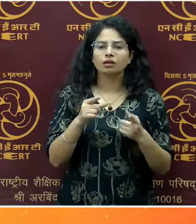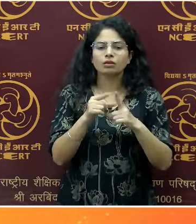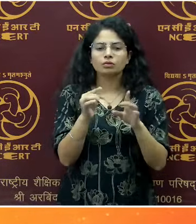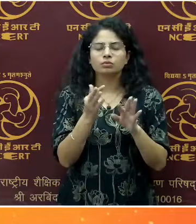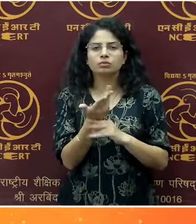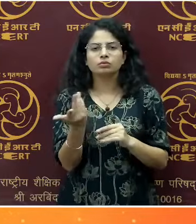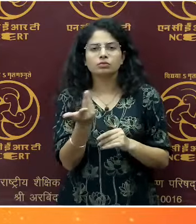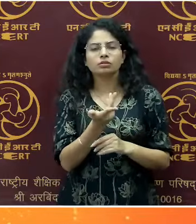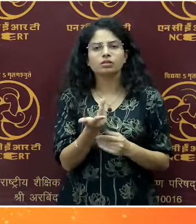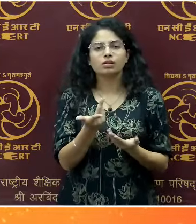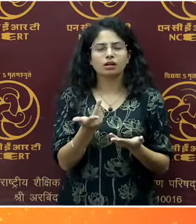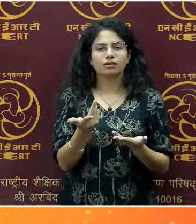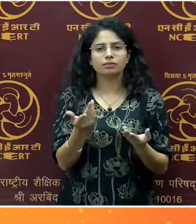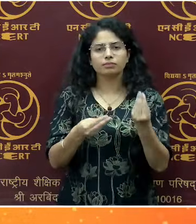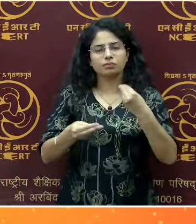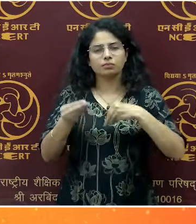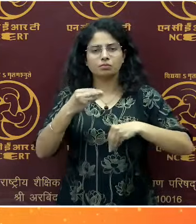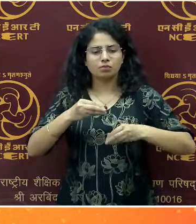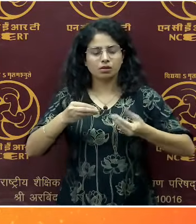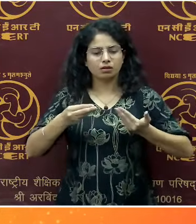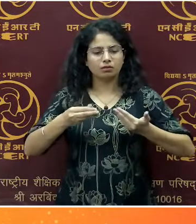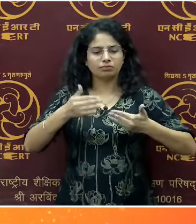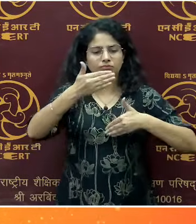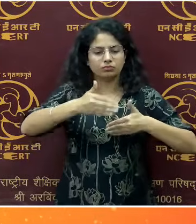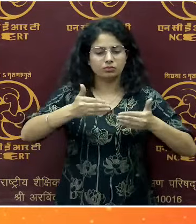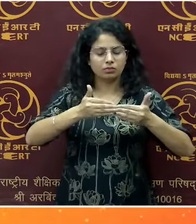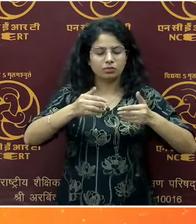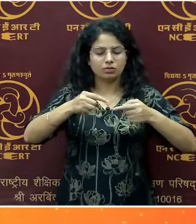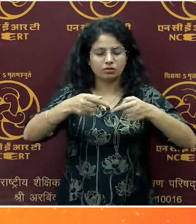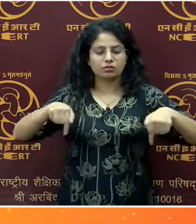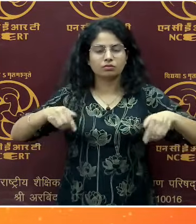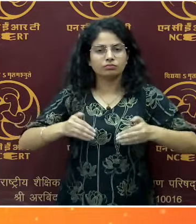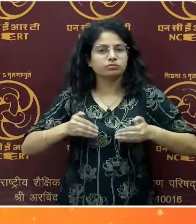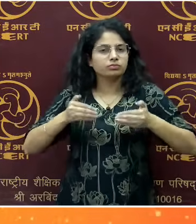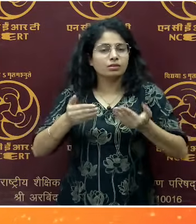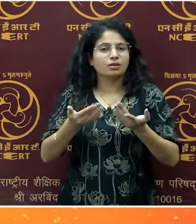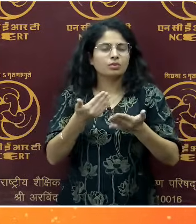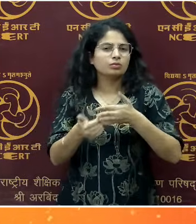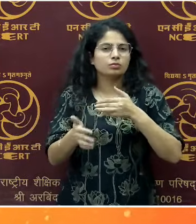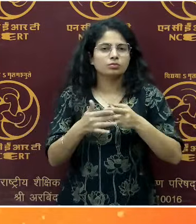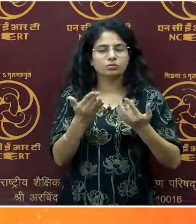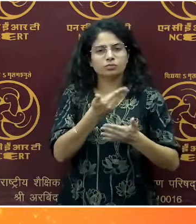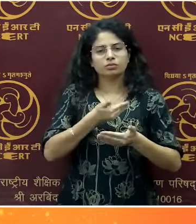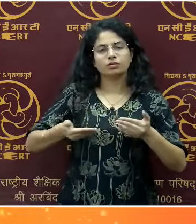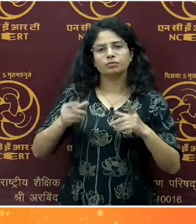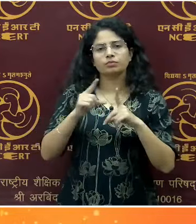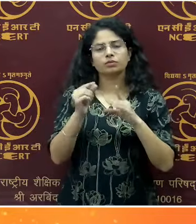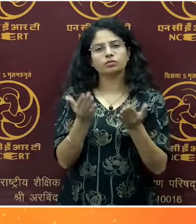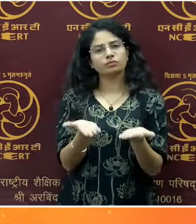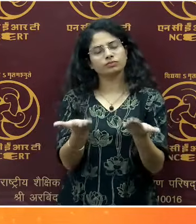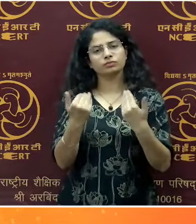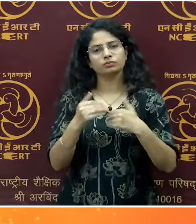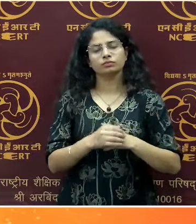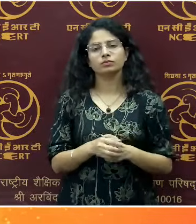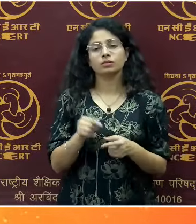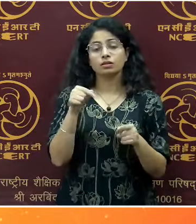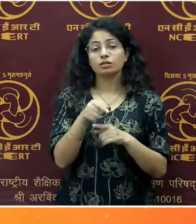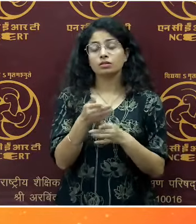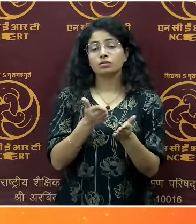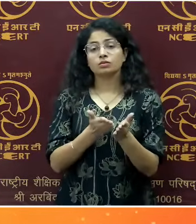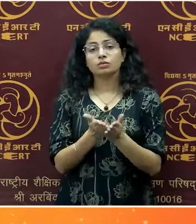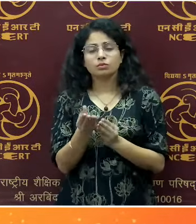something very much crossing our limits or something. Whatever we are capable of doing, we can do. And these